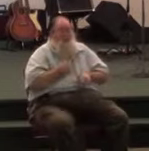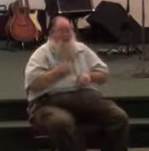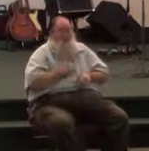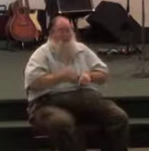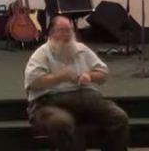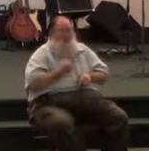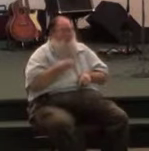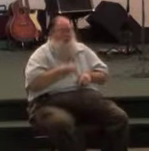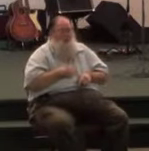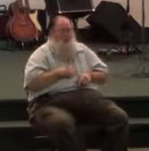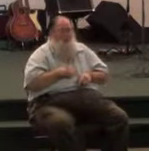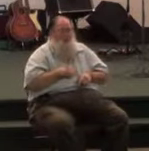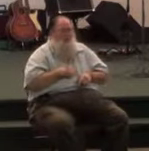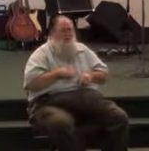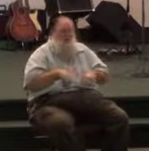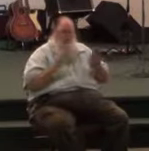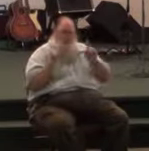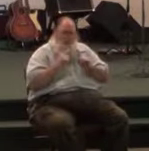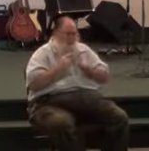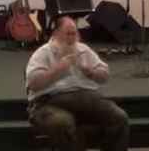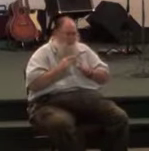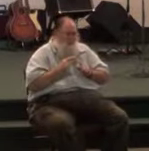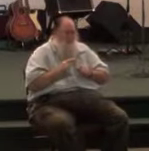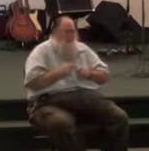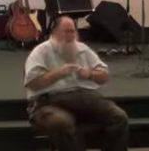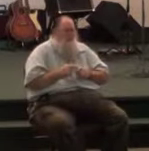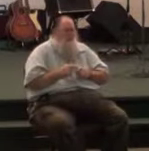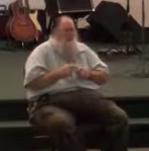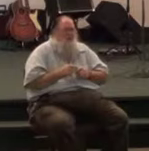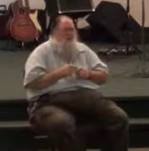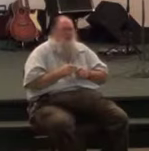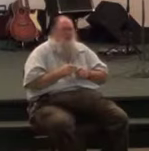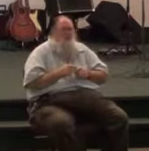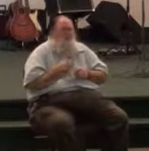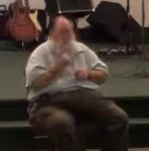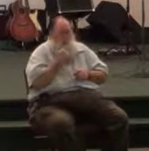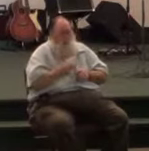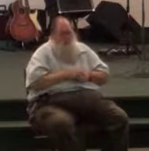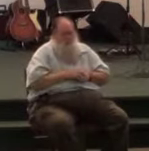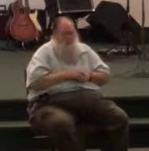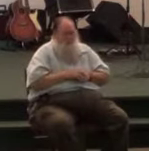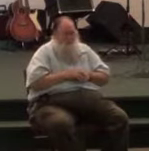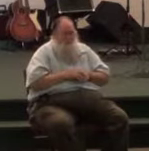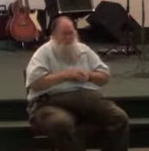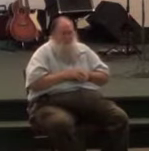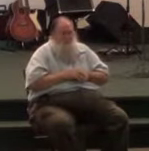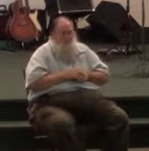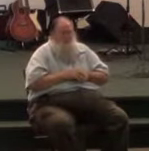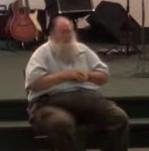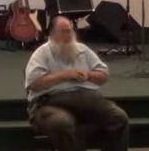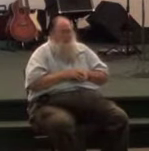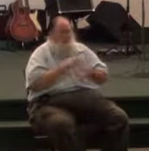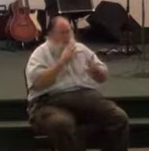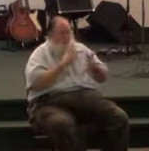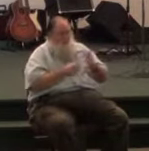not bowing to the mess any different than these guys did. Fifth point, God has a hedge of protection on